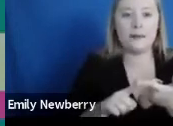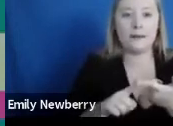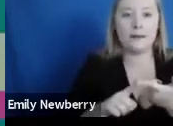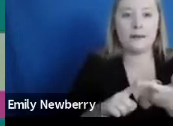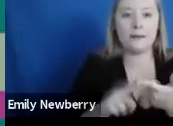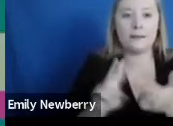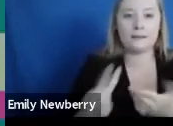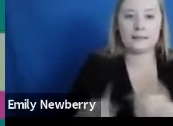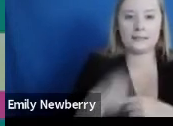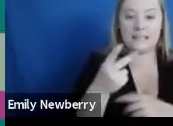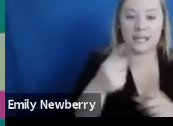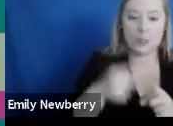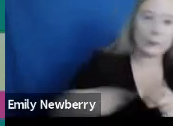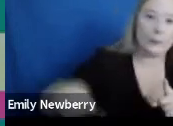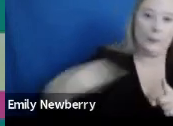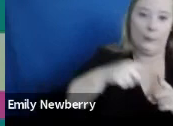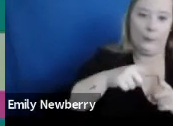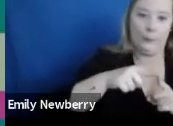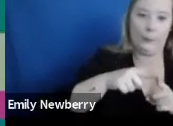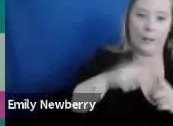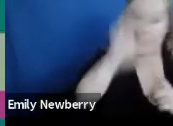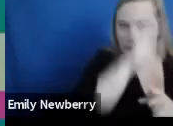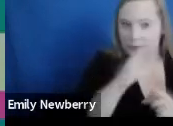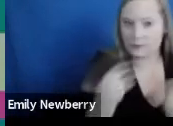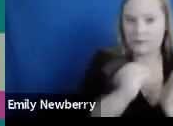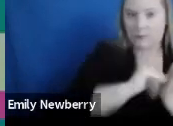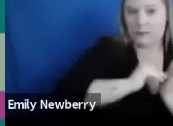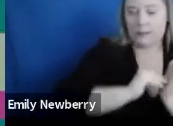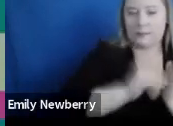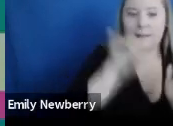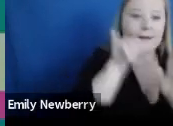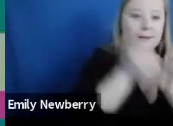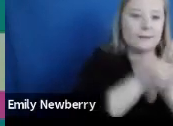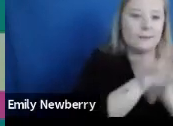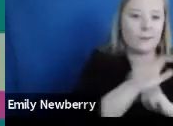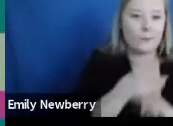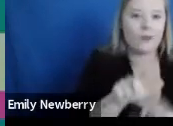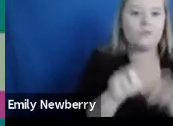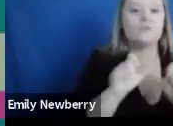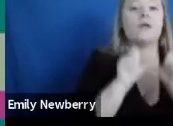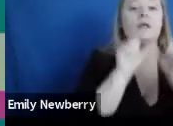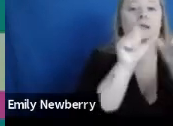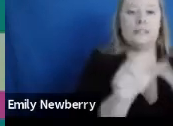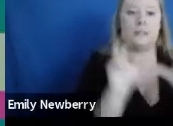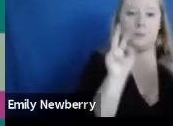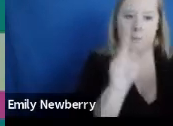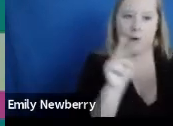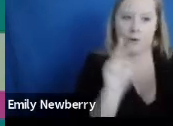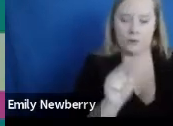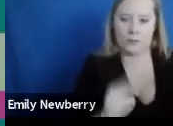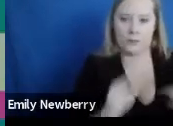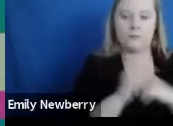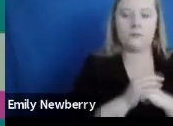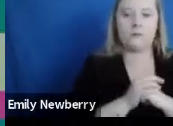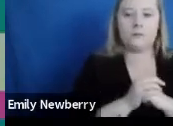the reconnaissance will be to identify the wells for the long-term monitoring. And that's going to be based on the well condition.